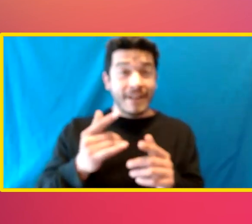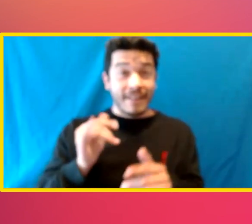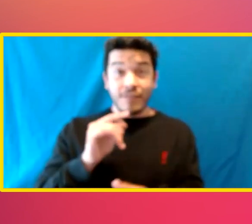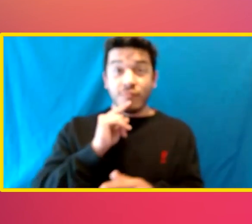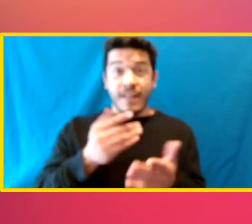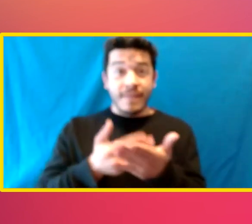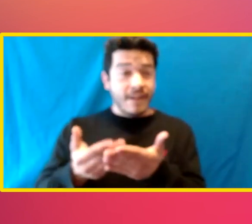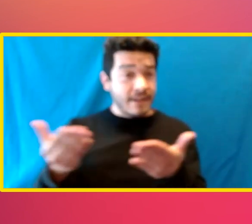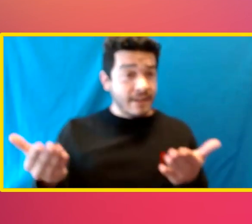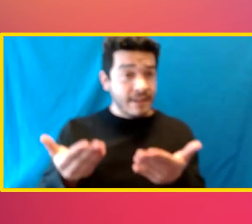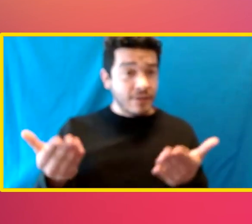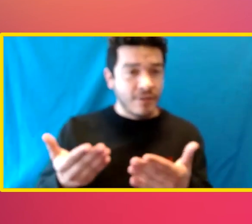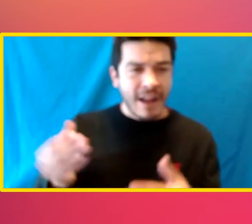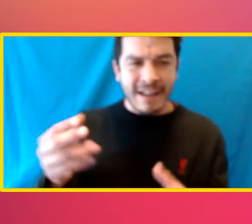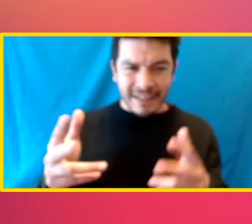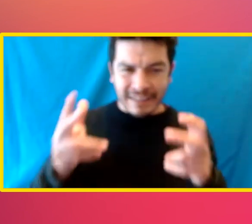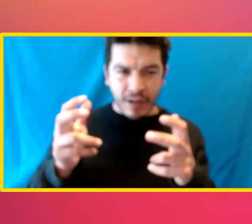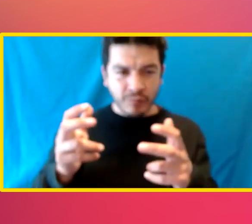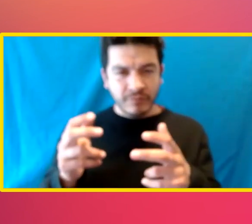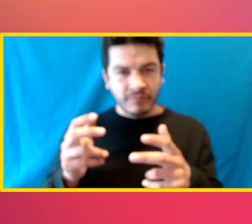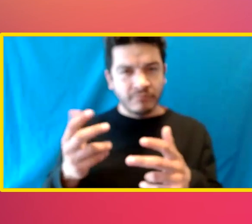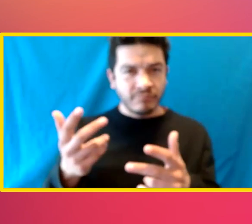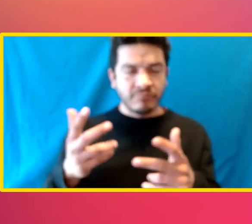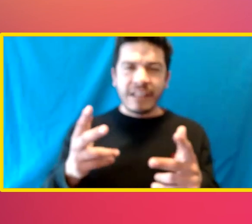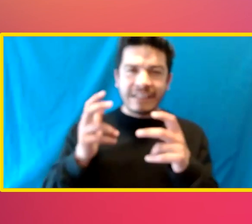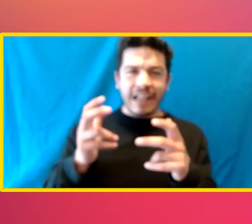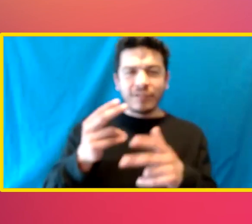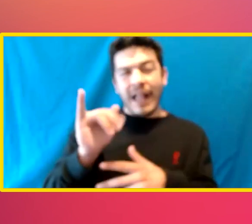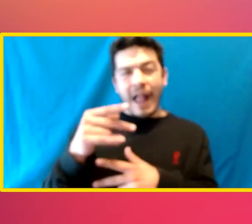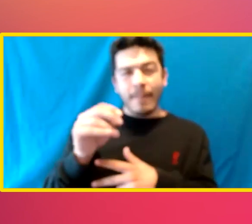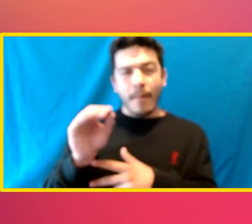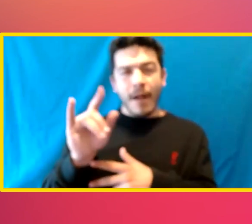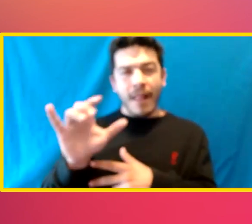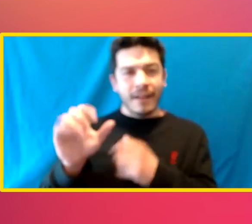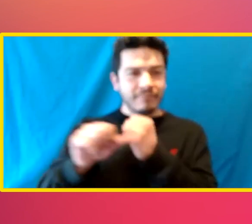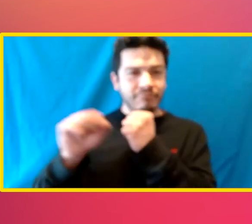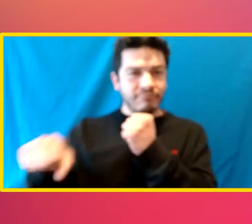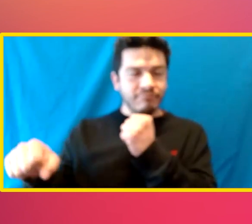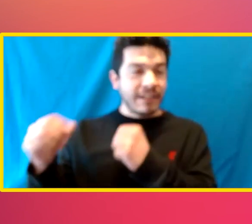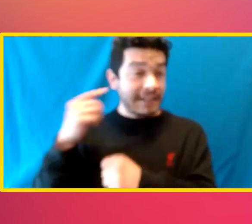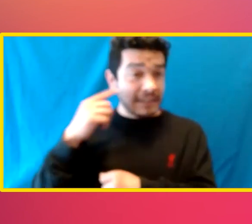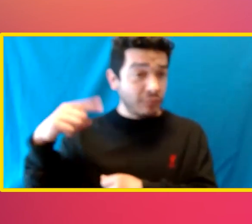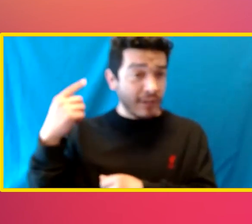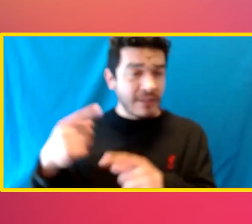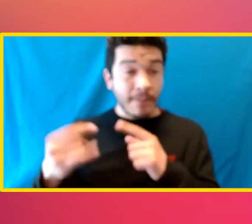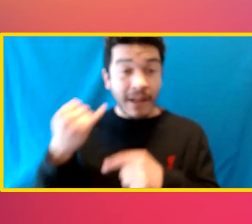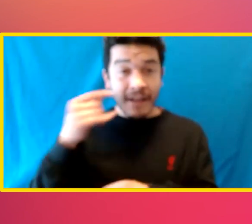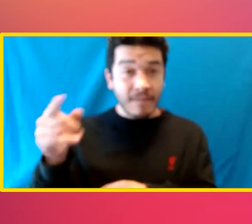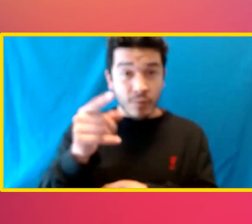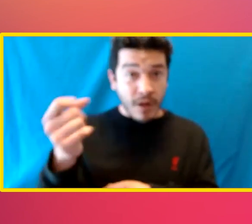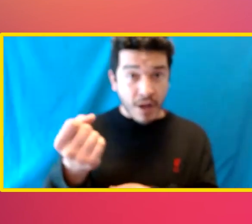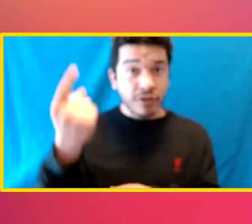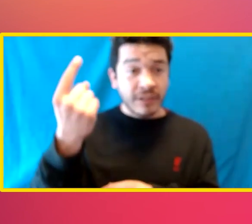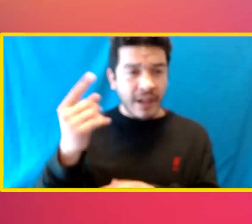here, and I, it sounds hyperbolic and it sounds crazy, but if you